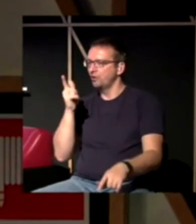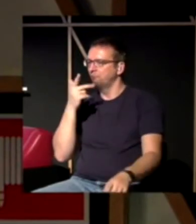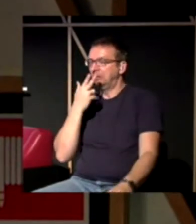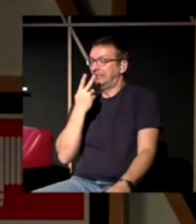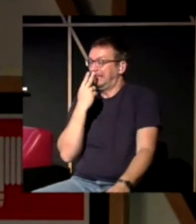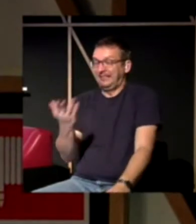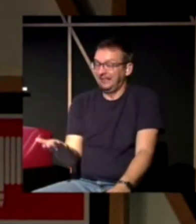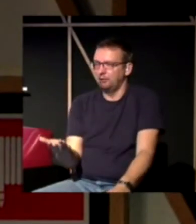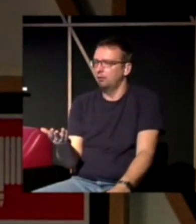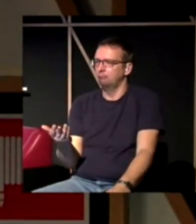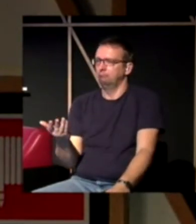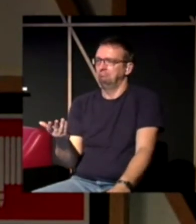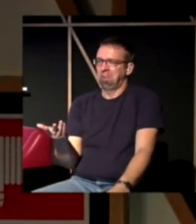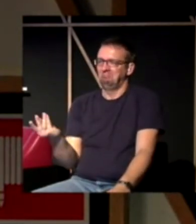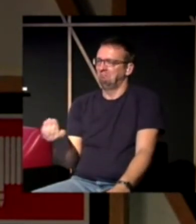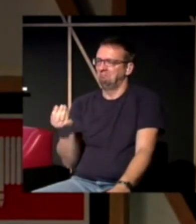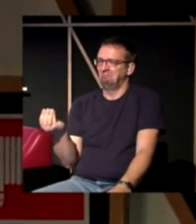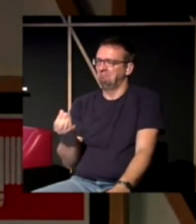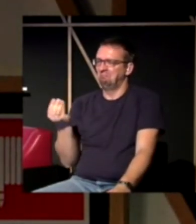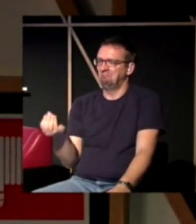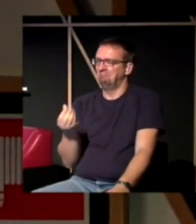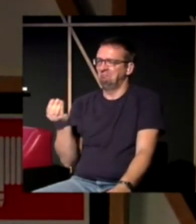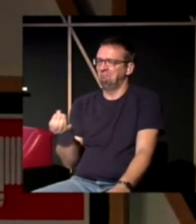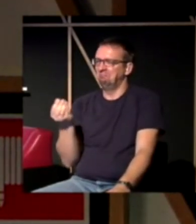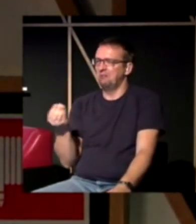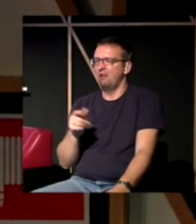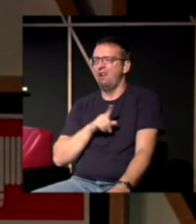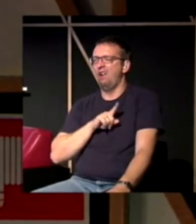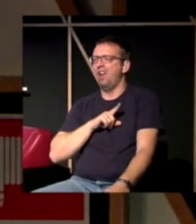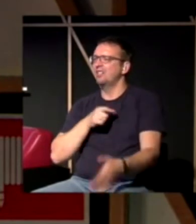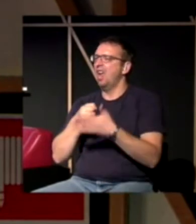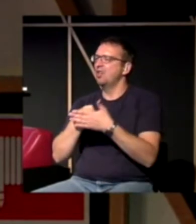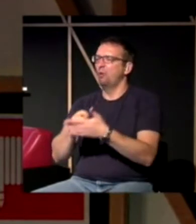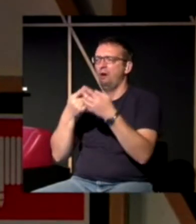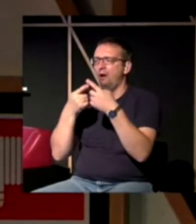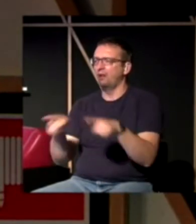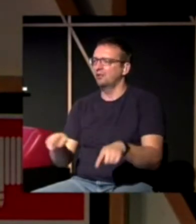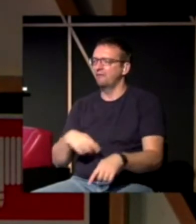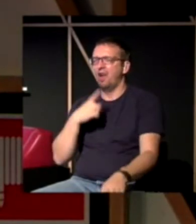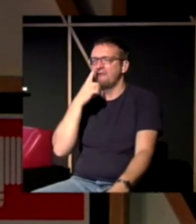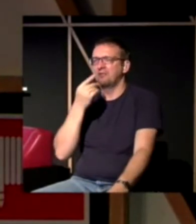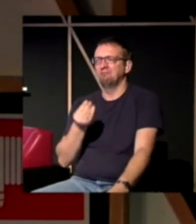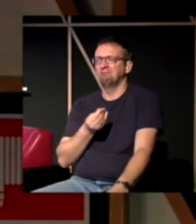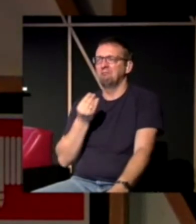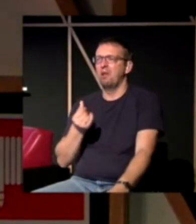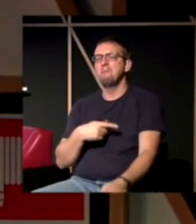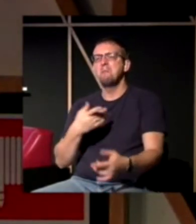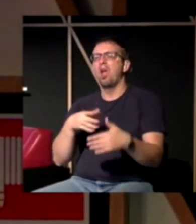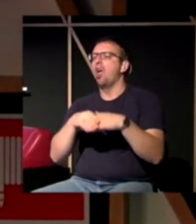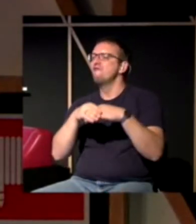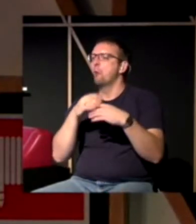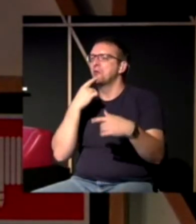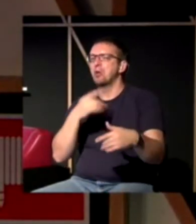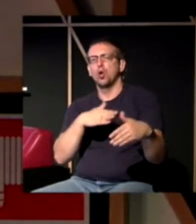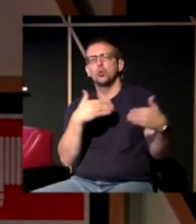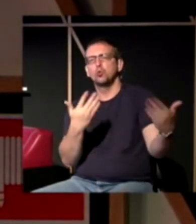Why? People often say to me, why is audio description needed? I answer very simply with, why not? Why